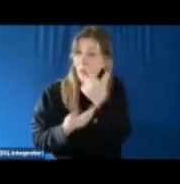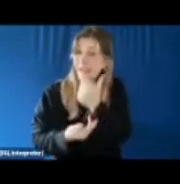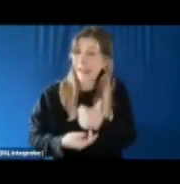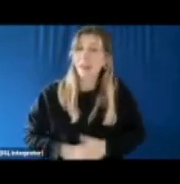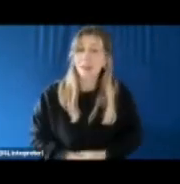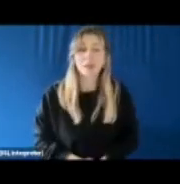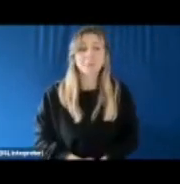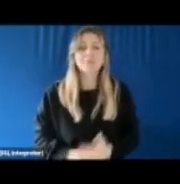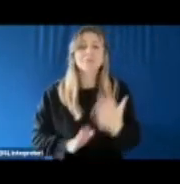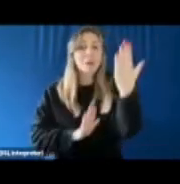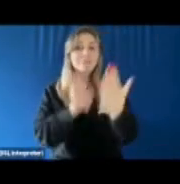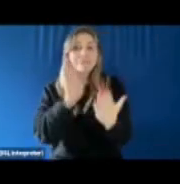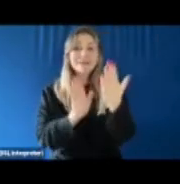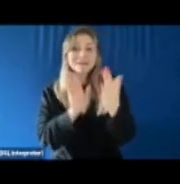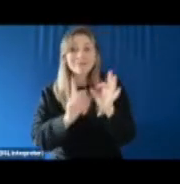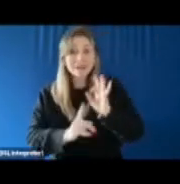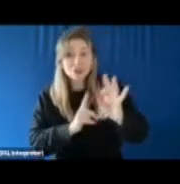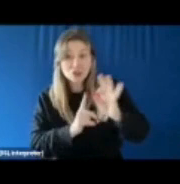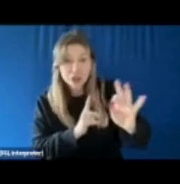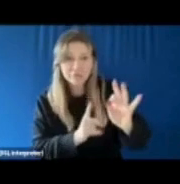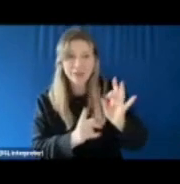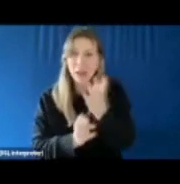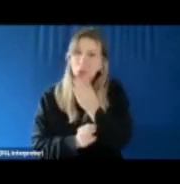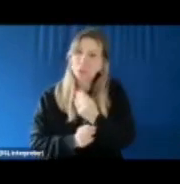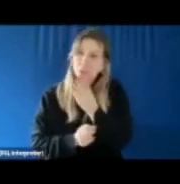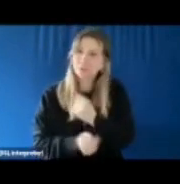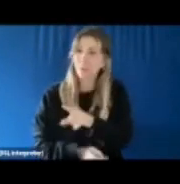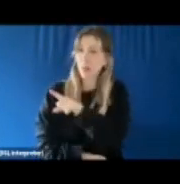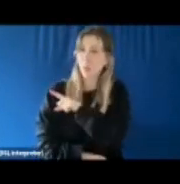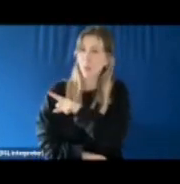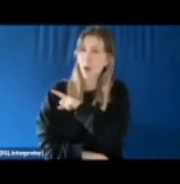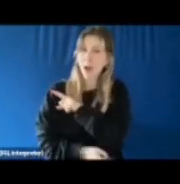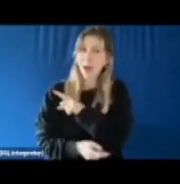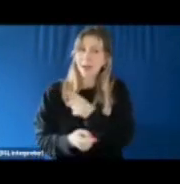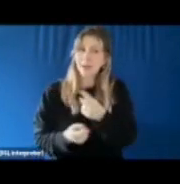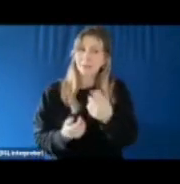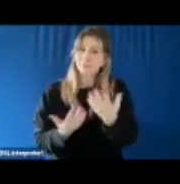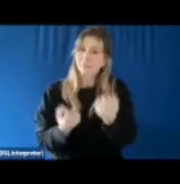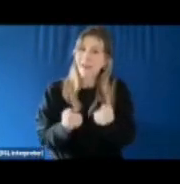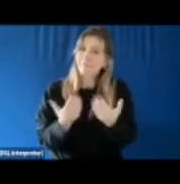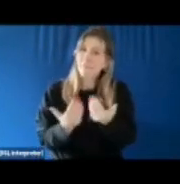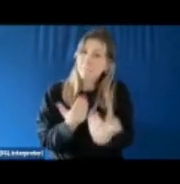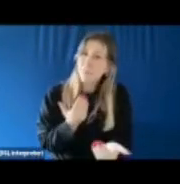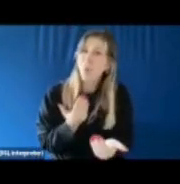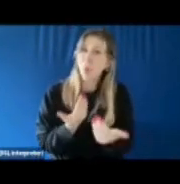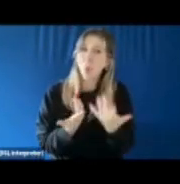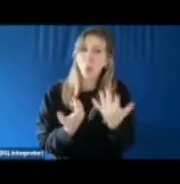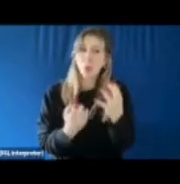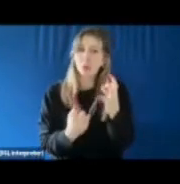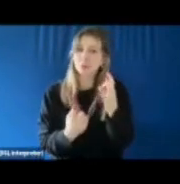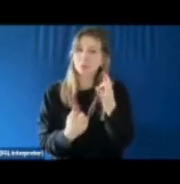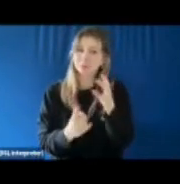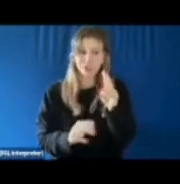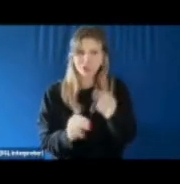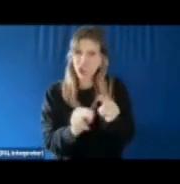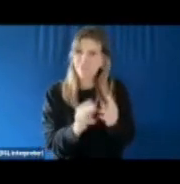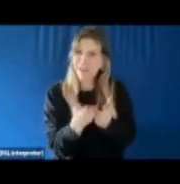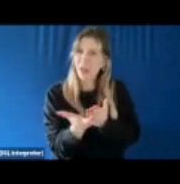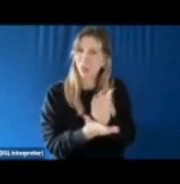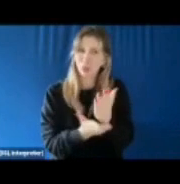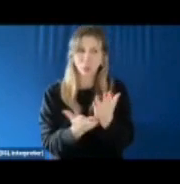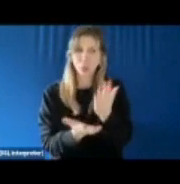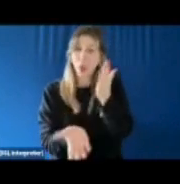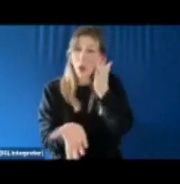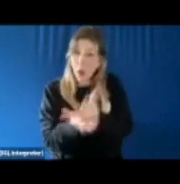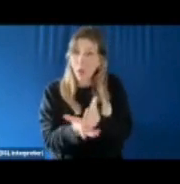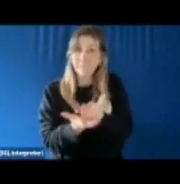is generally considered to be a useful option because it generates more surveys by having interviewers approaching visitors and members of the audience.